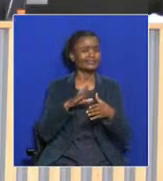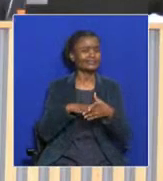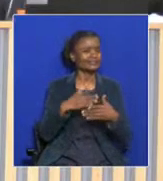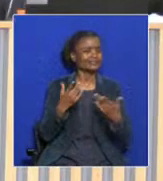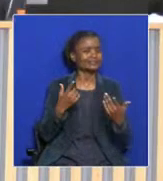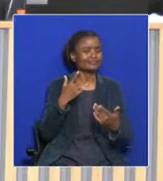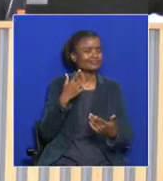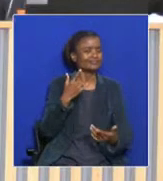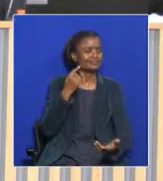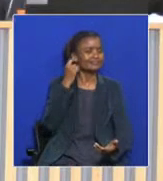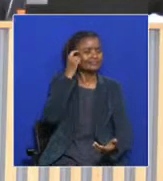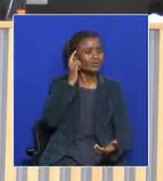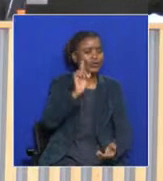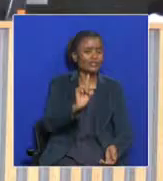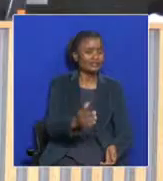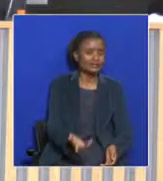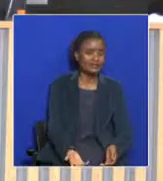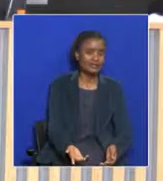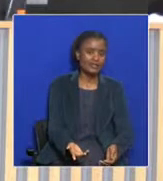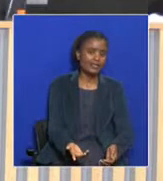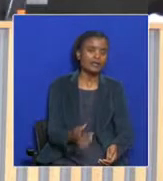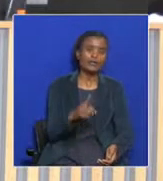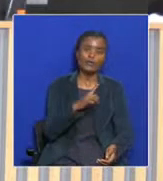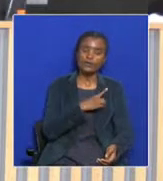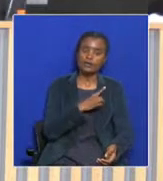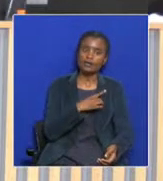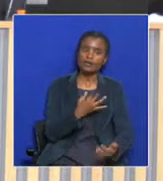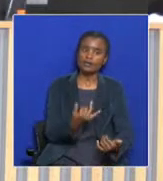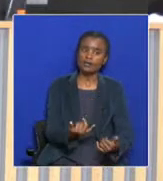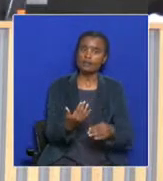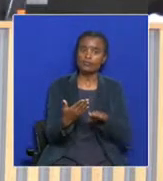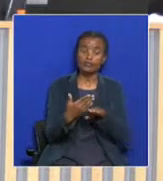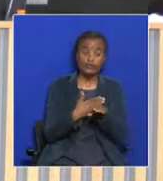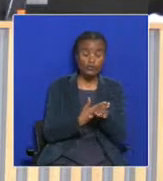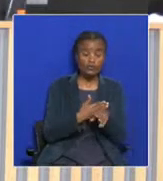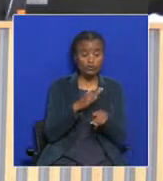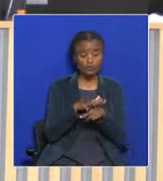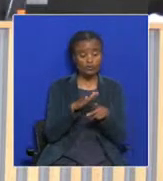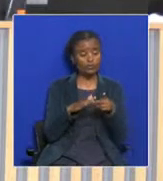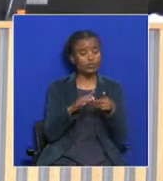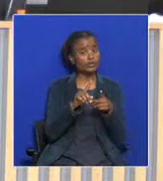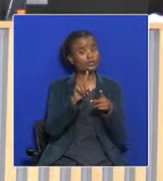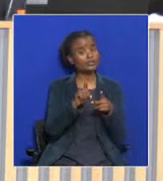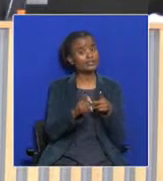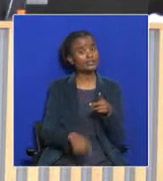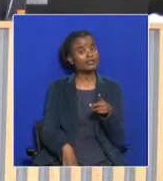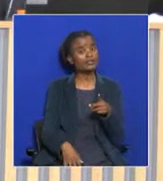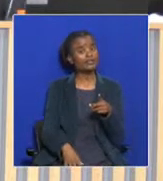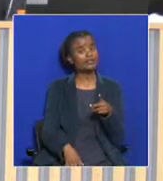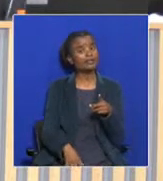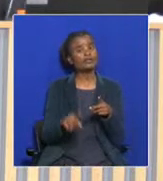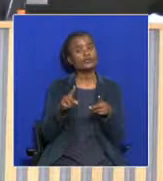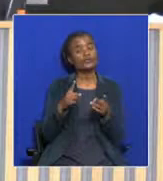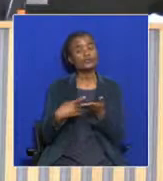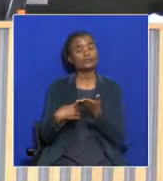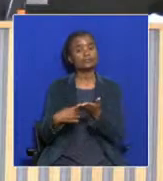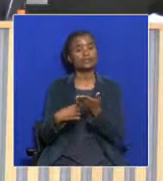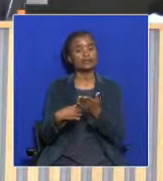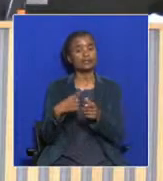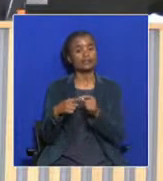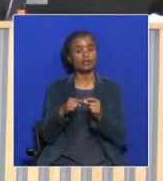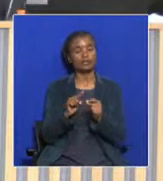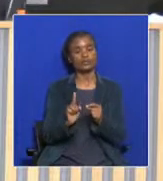2 questions before, you were debating on the basis of the cumulative